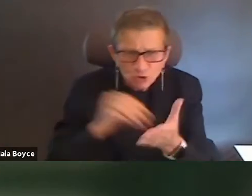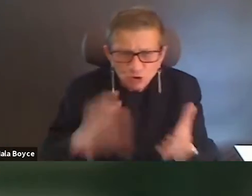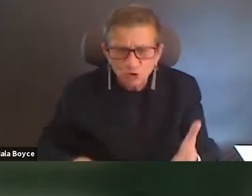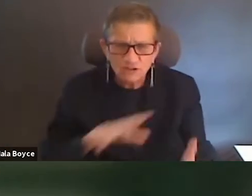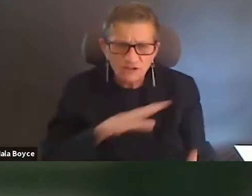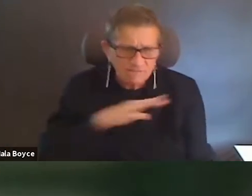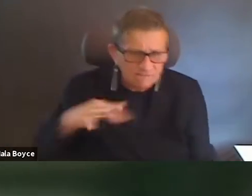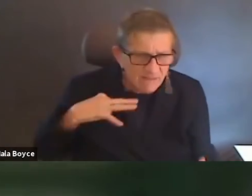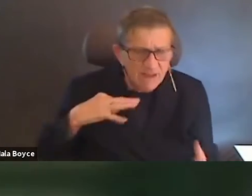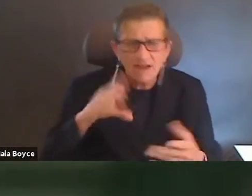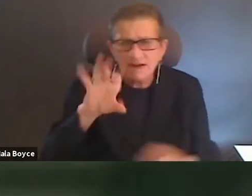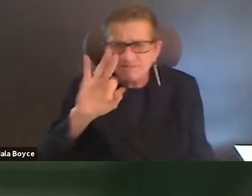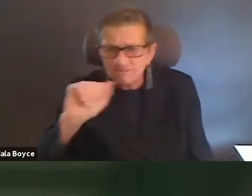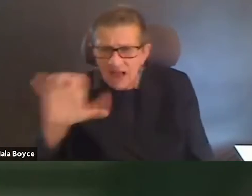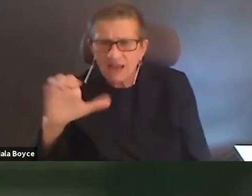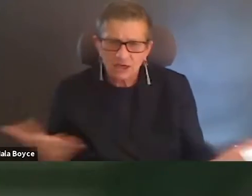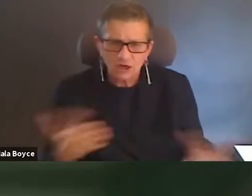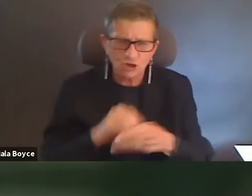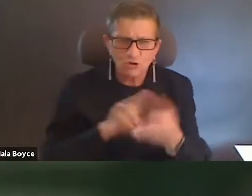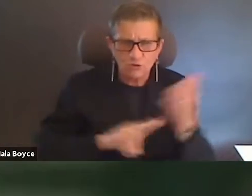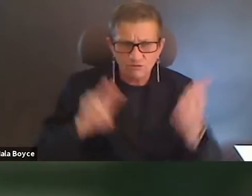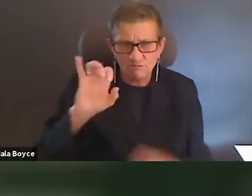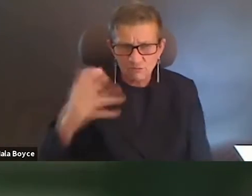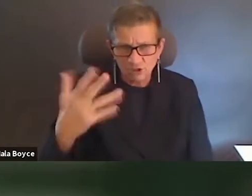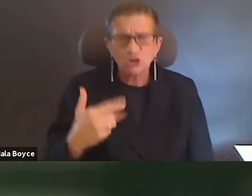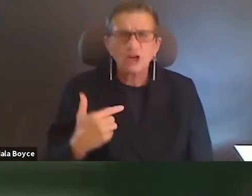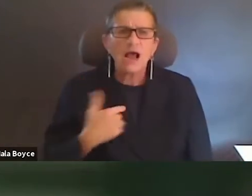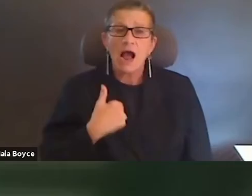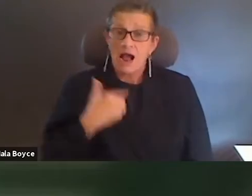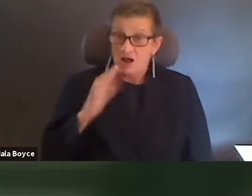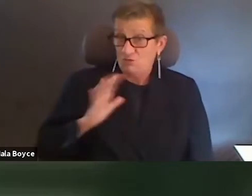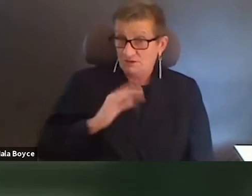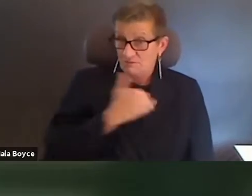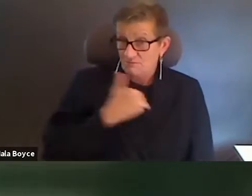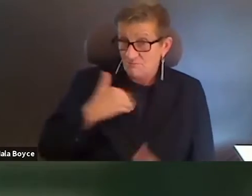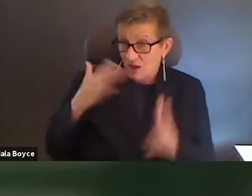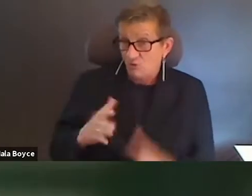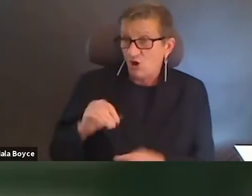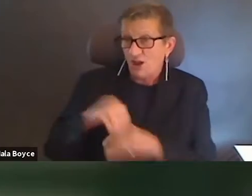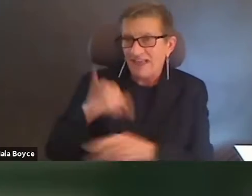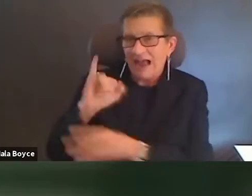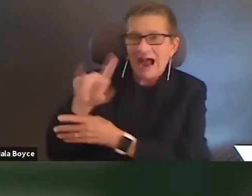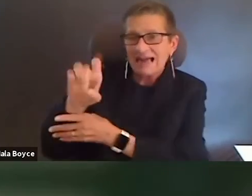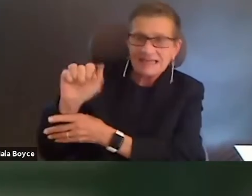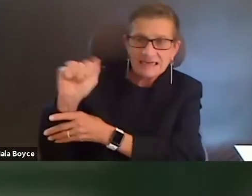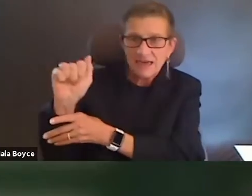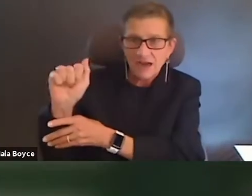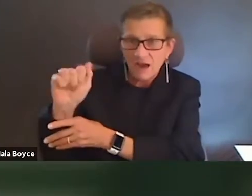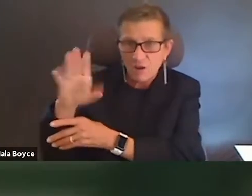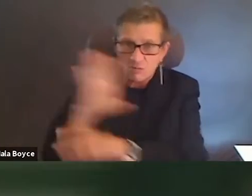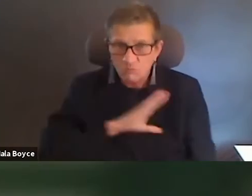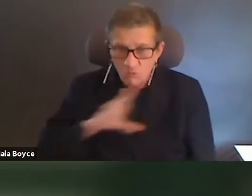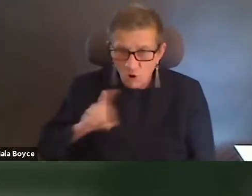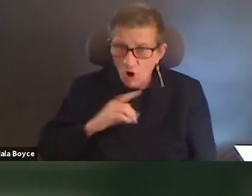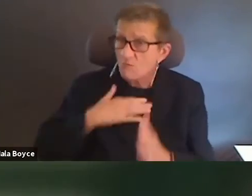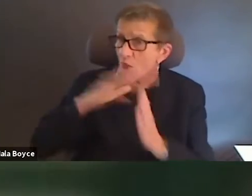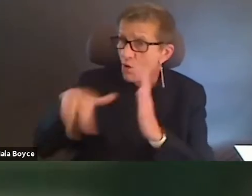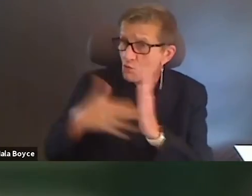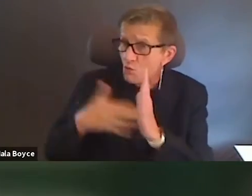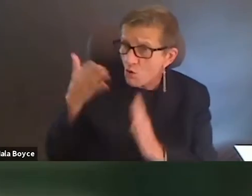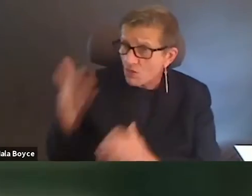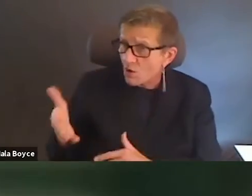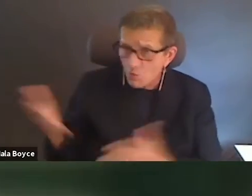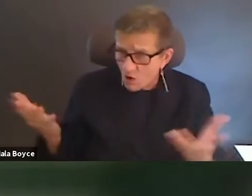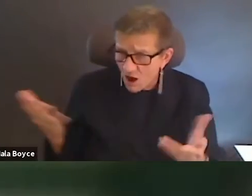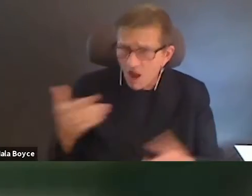staff here at the University of Michigan. I was a member of the IDEA board, and my role in that group centered on